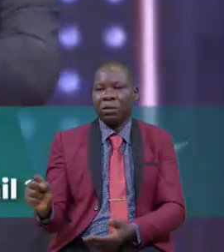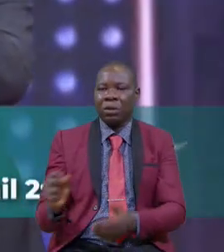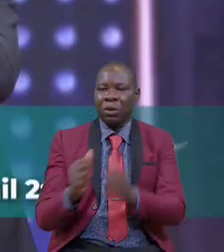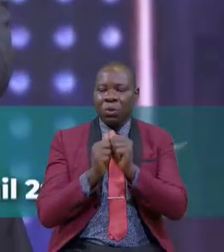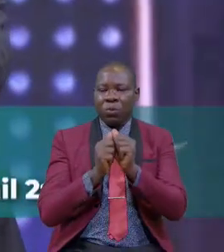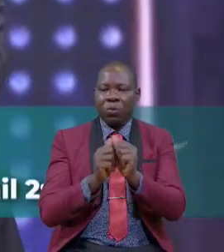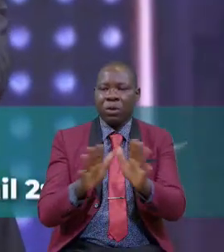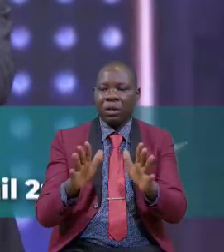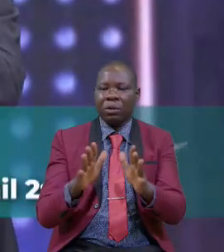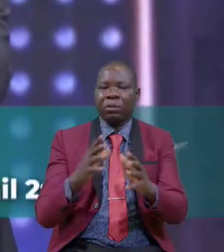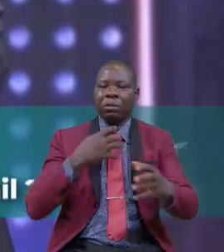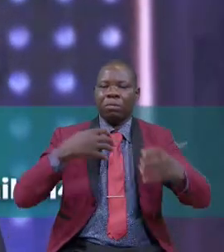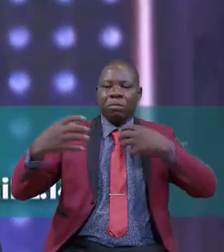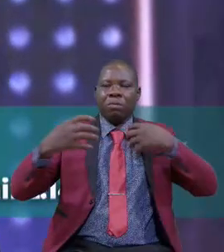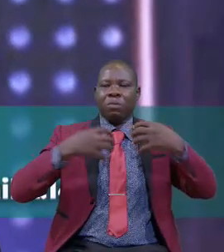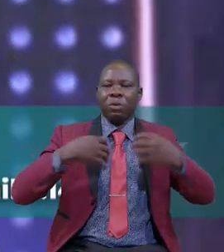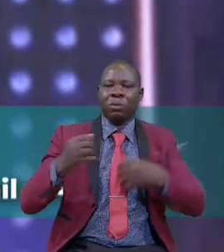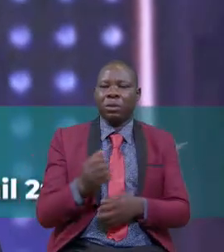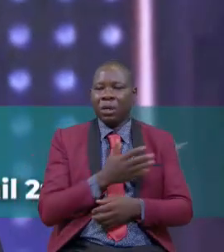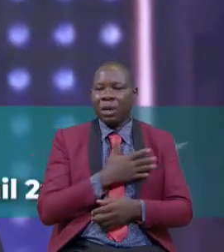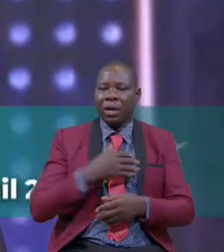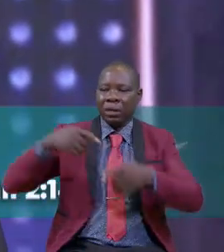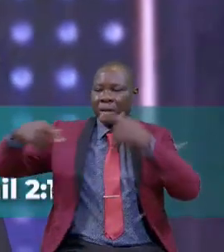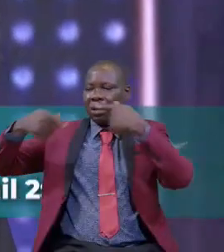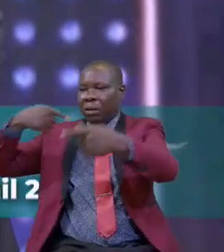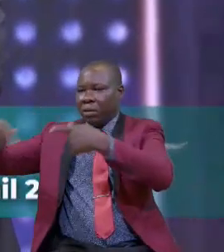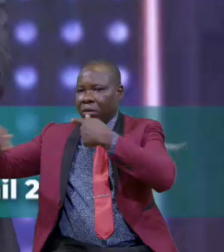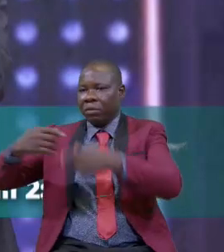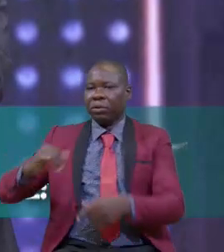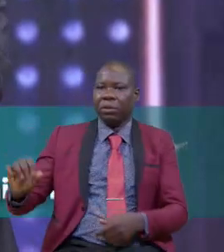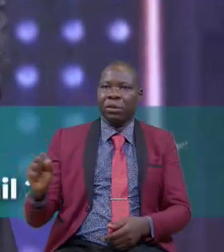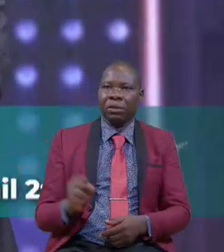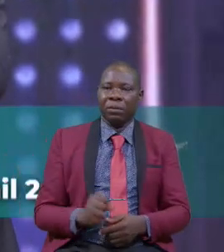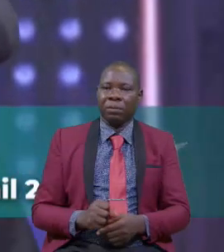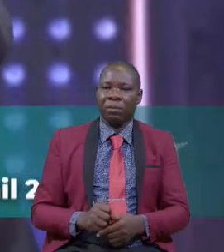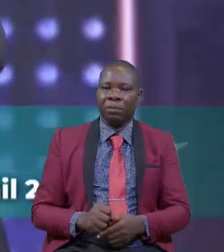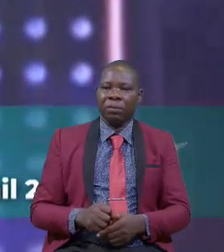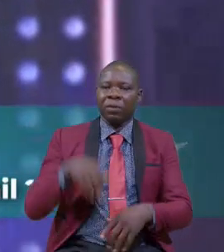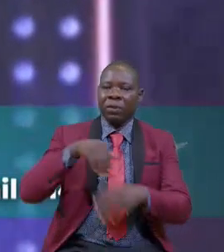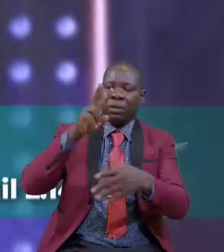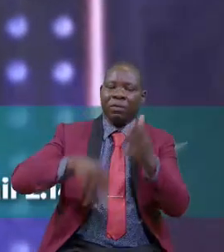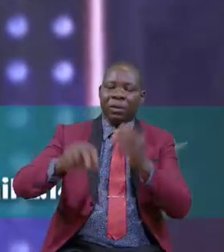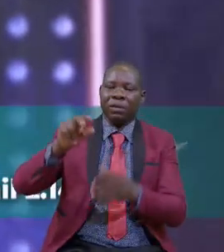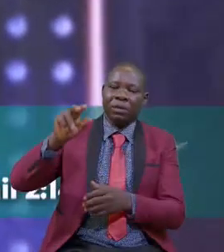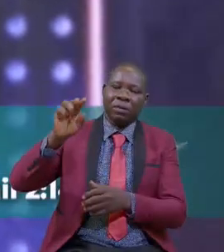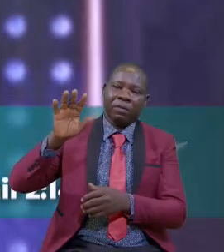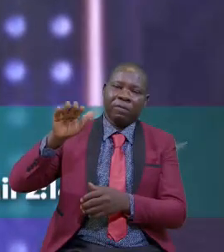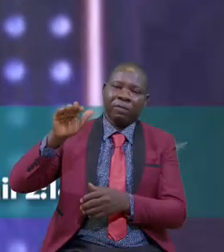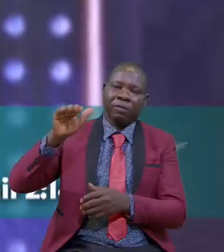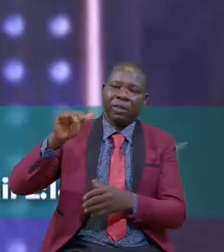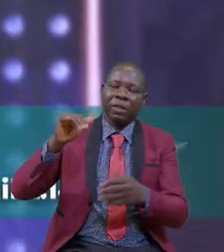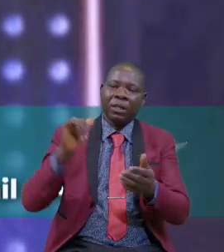murmurings and disputings. Look at verse 15. In verse 15, that ye may